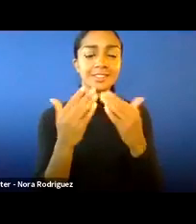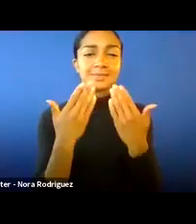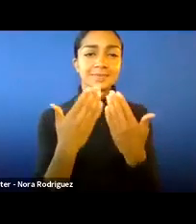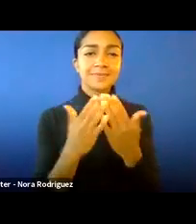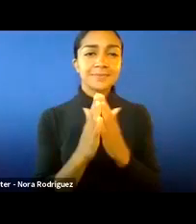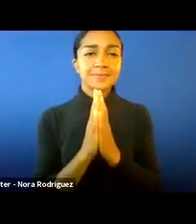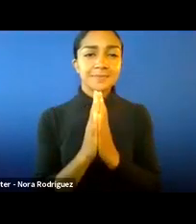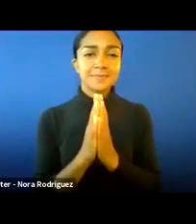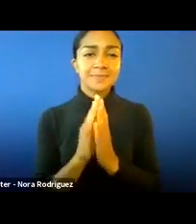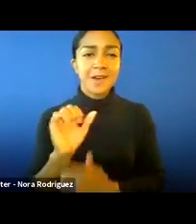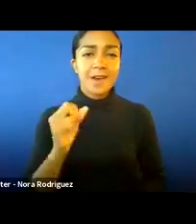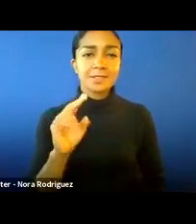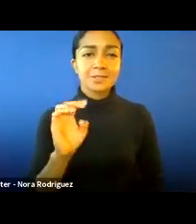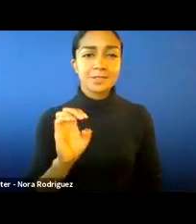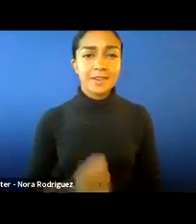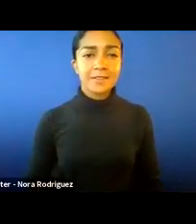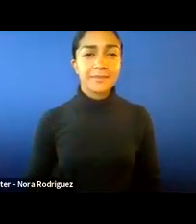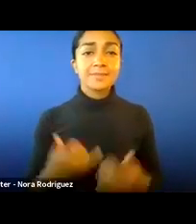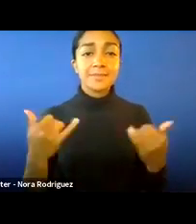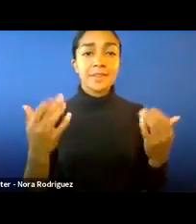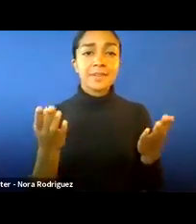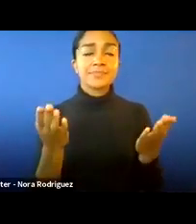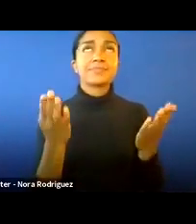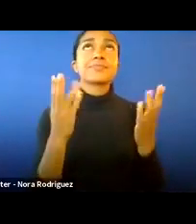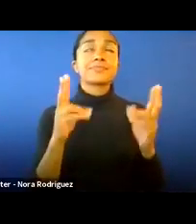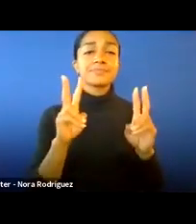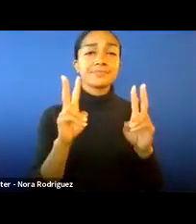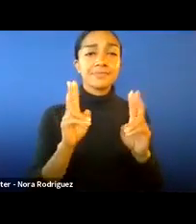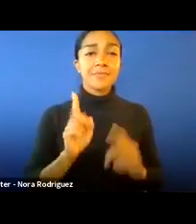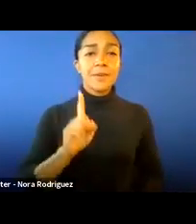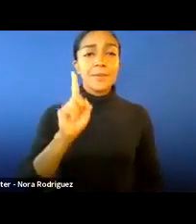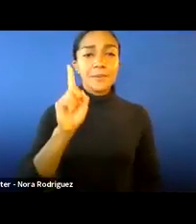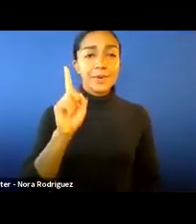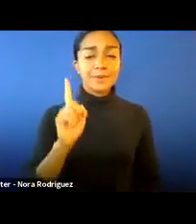We turn our attention now upwards to the sky.